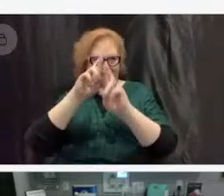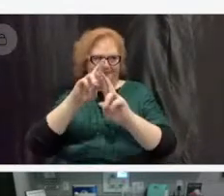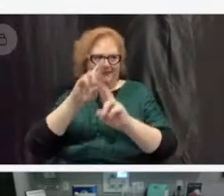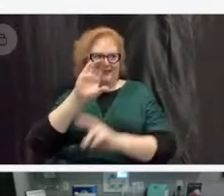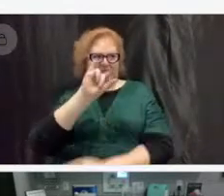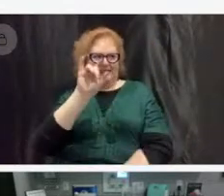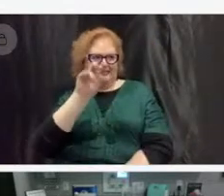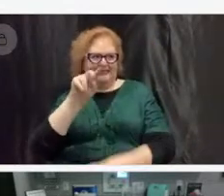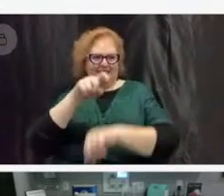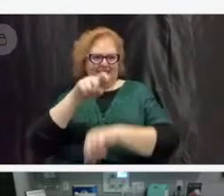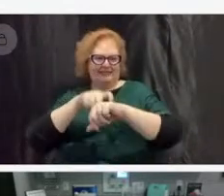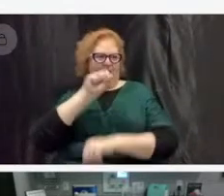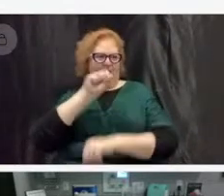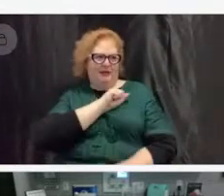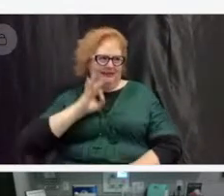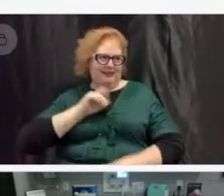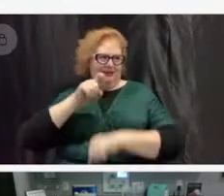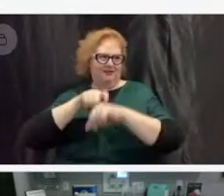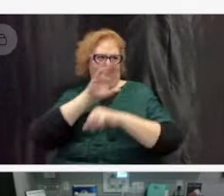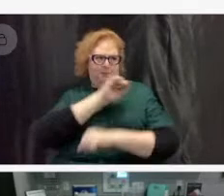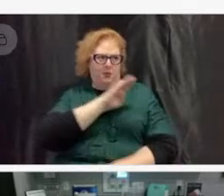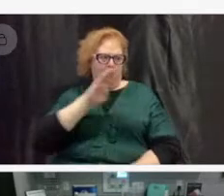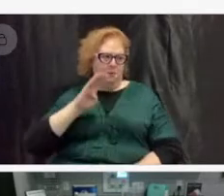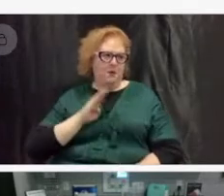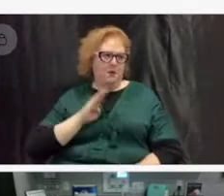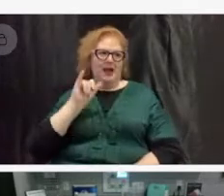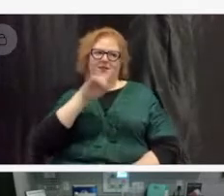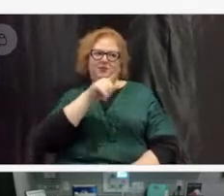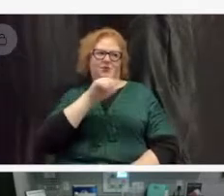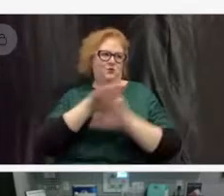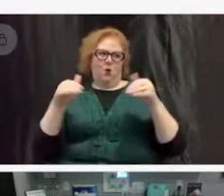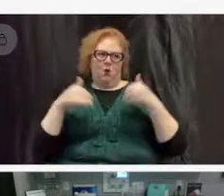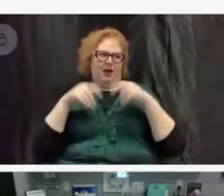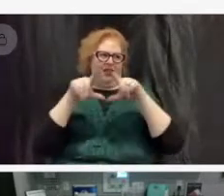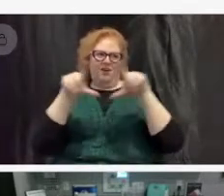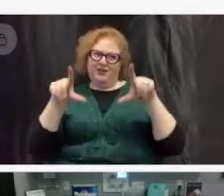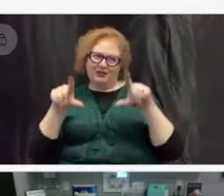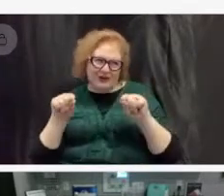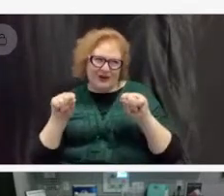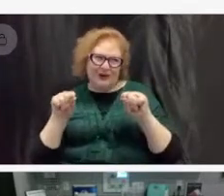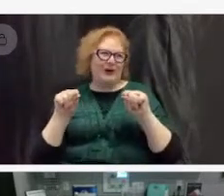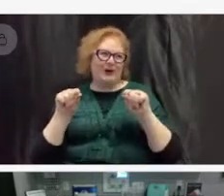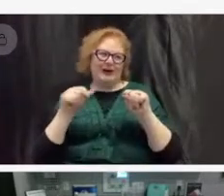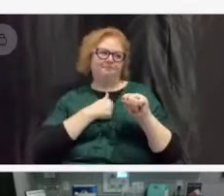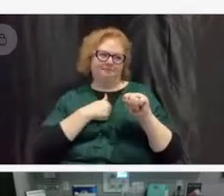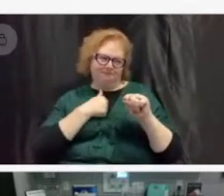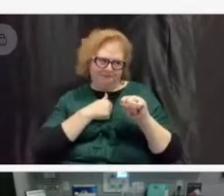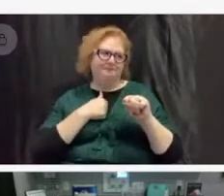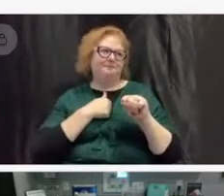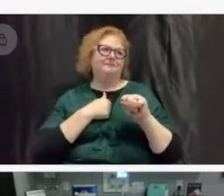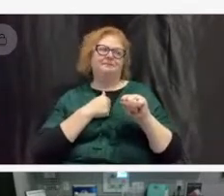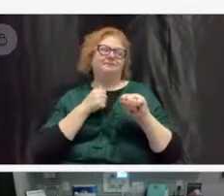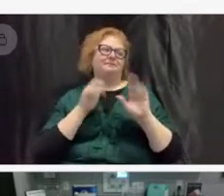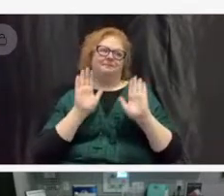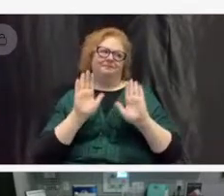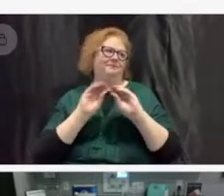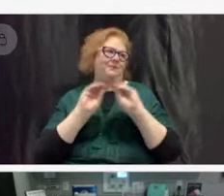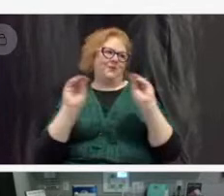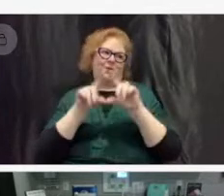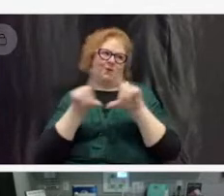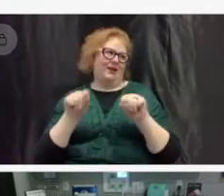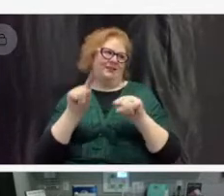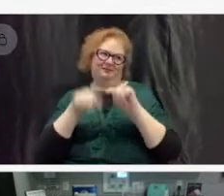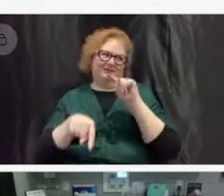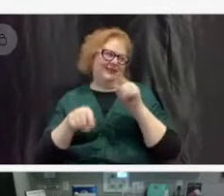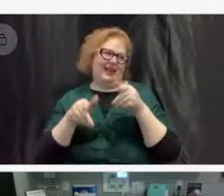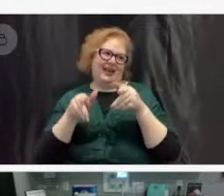the staff, and the board, if you do not have a card, and I sincerely apologize, if you don't have a card, we